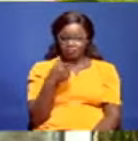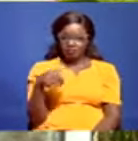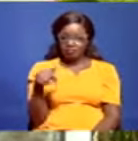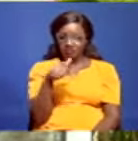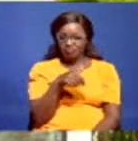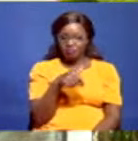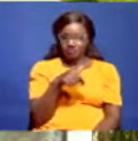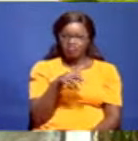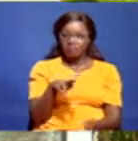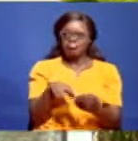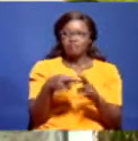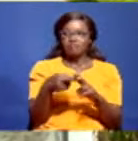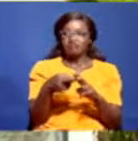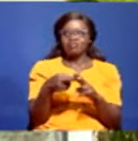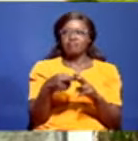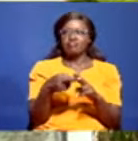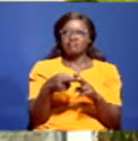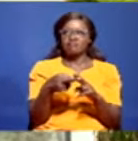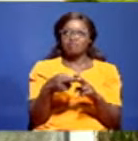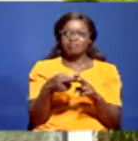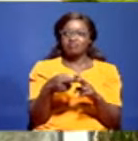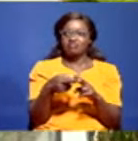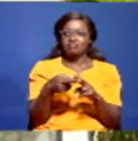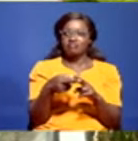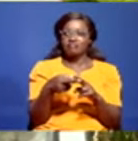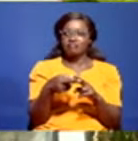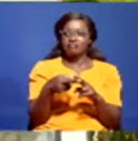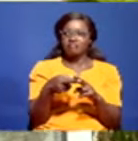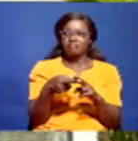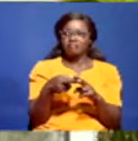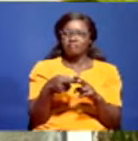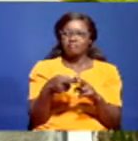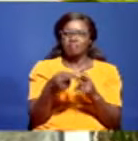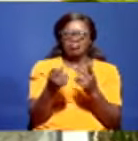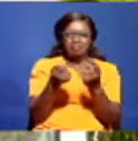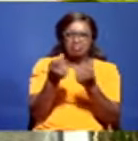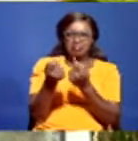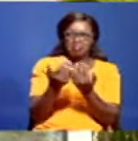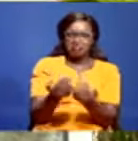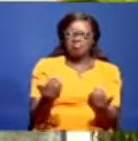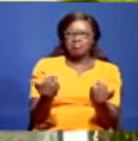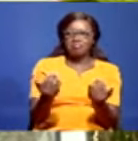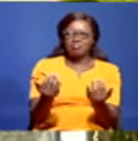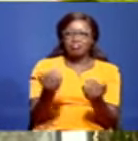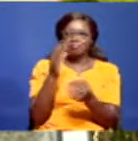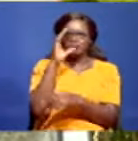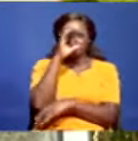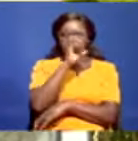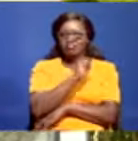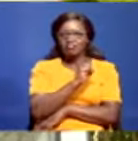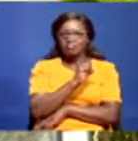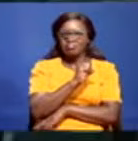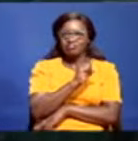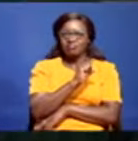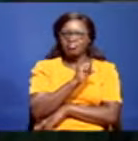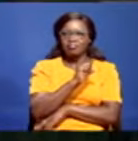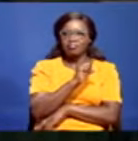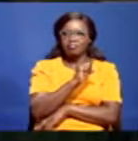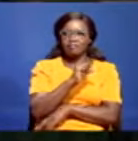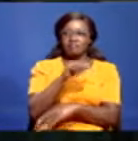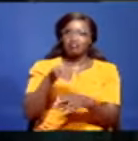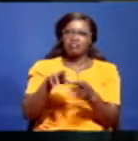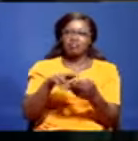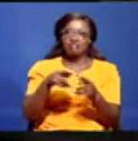in relationships generally. The nitty-gritties that we miss, you know, in